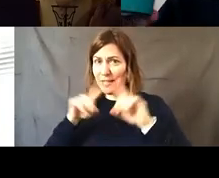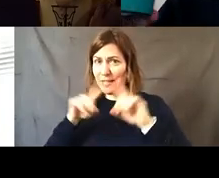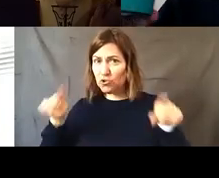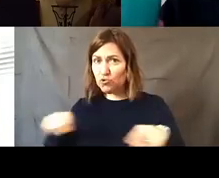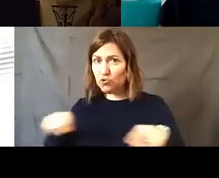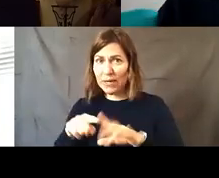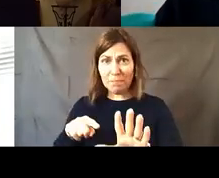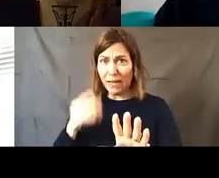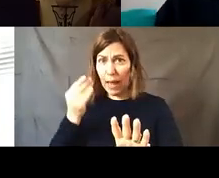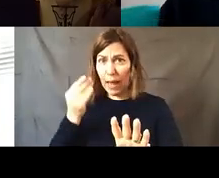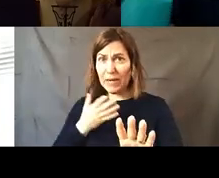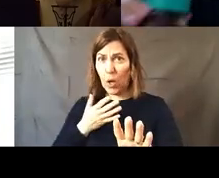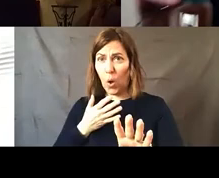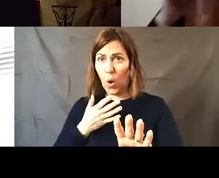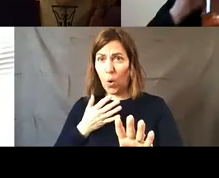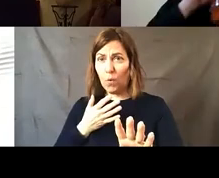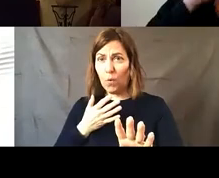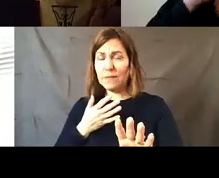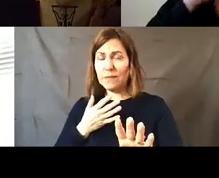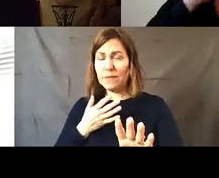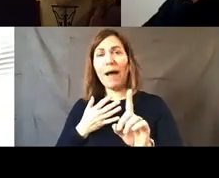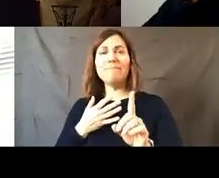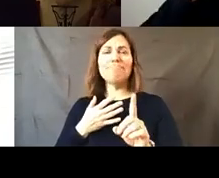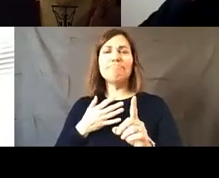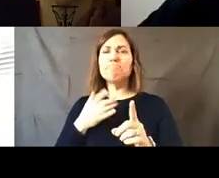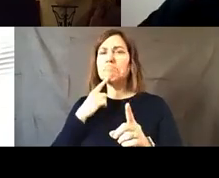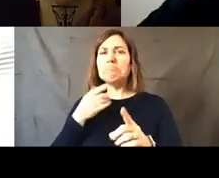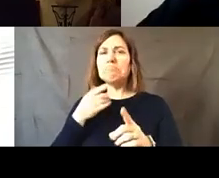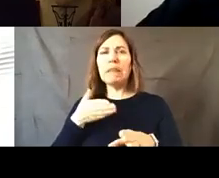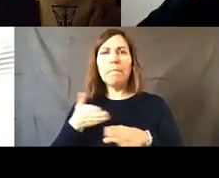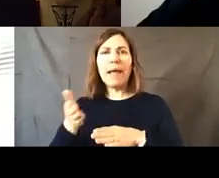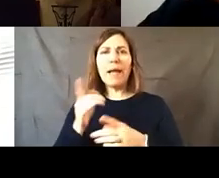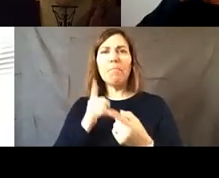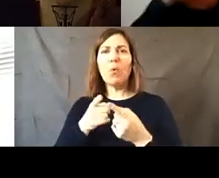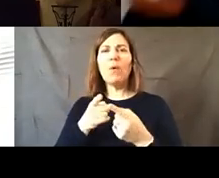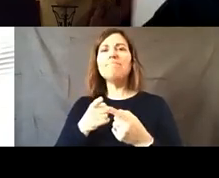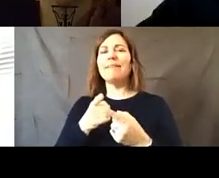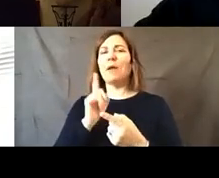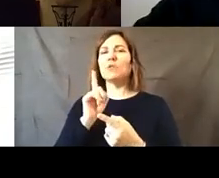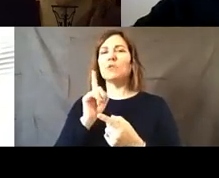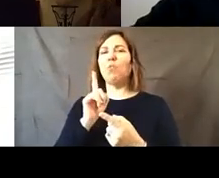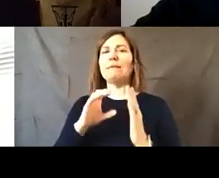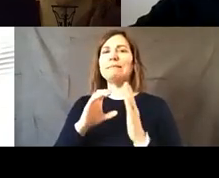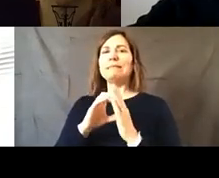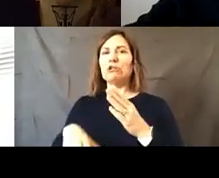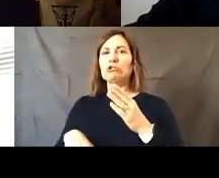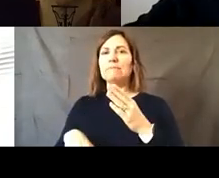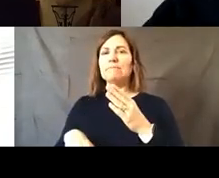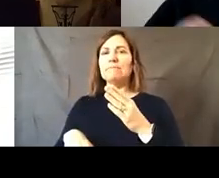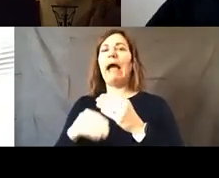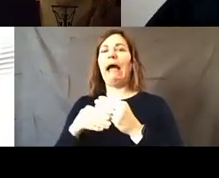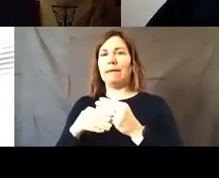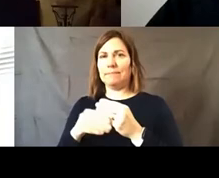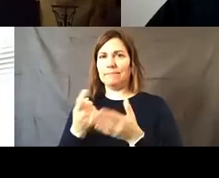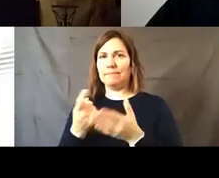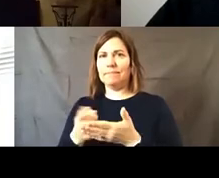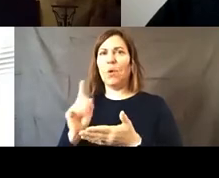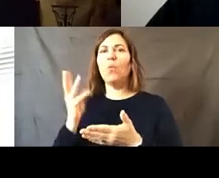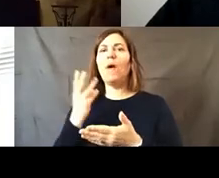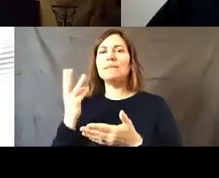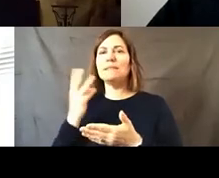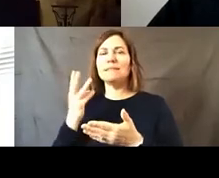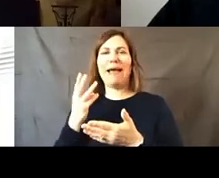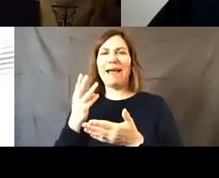Mainly, there was a section added last Wednesday that is down at nearly the bottom